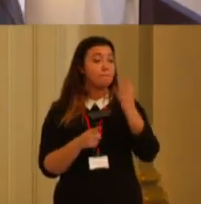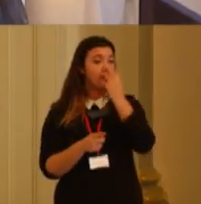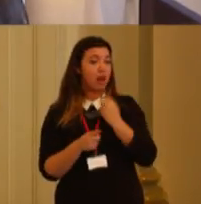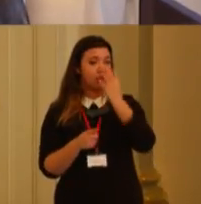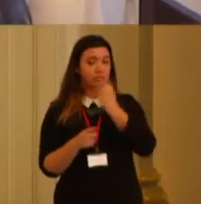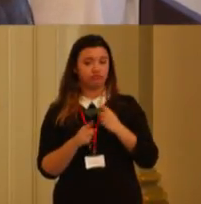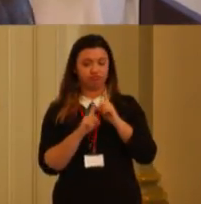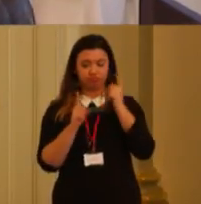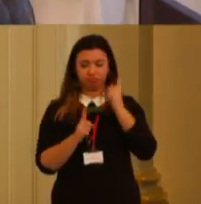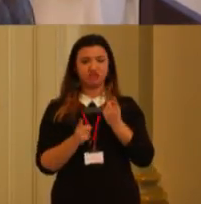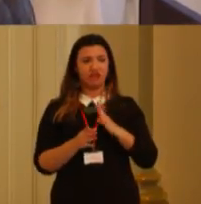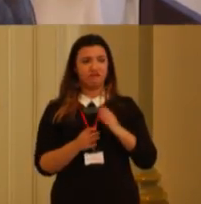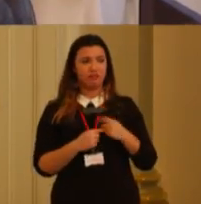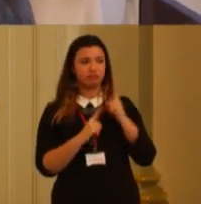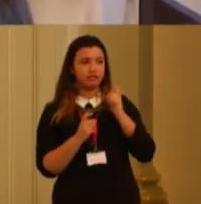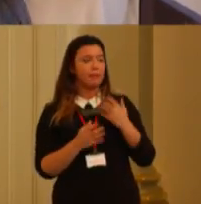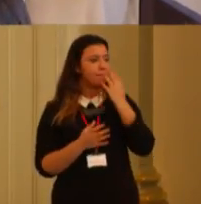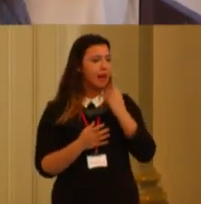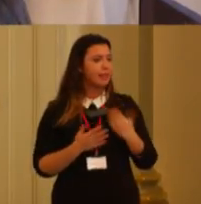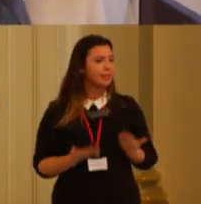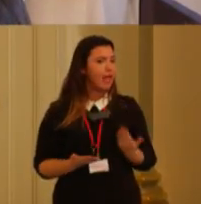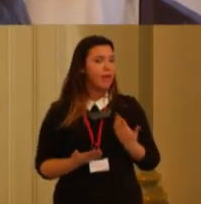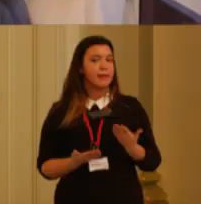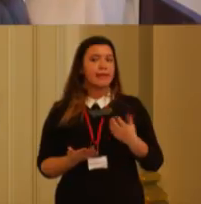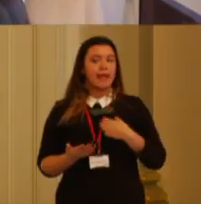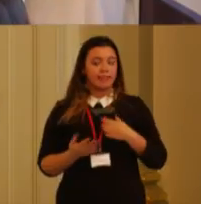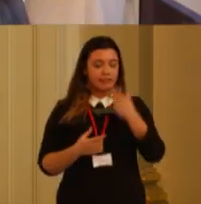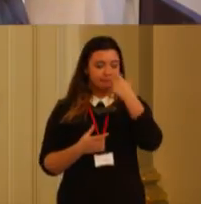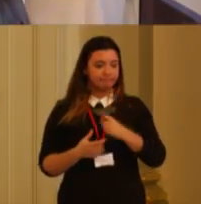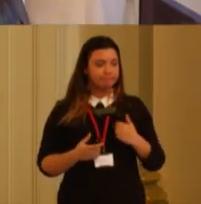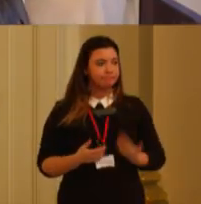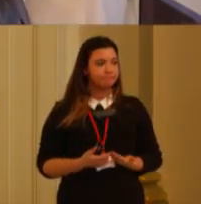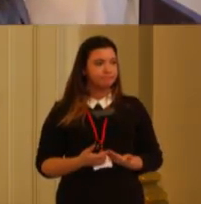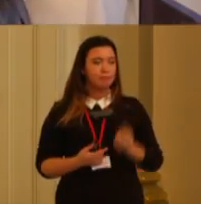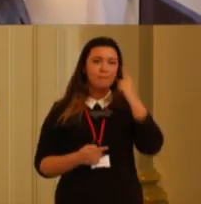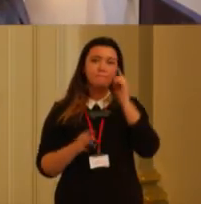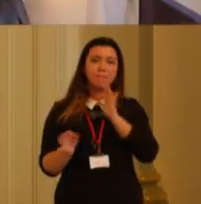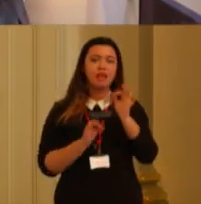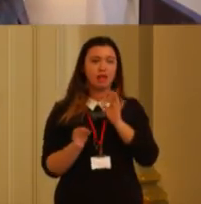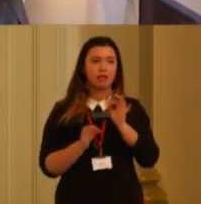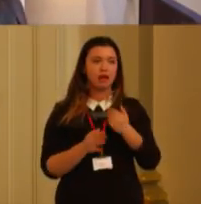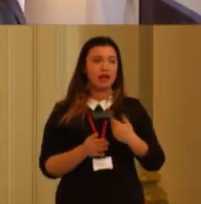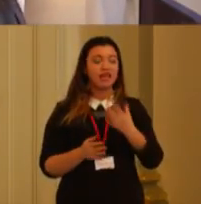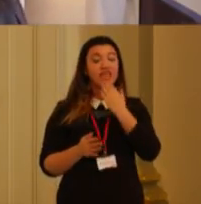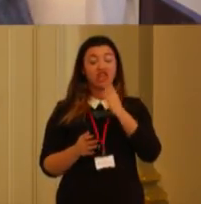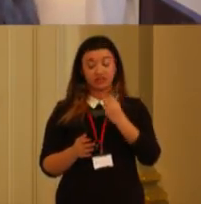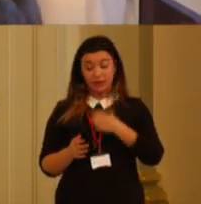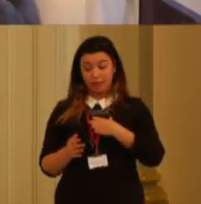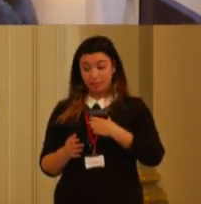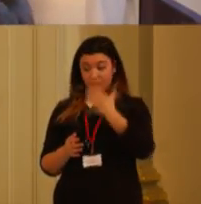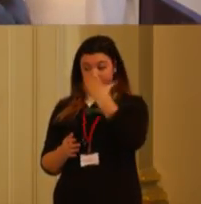The subjects of these lives have certain requests and demands from